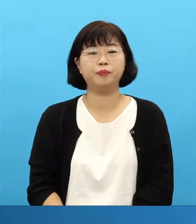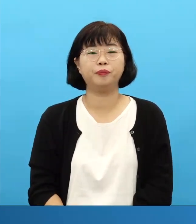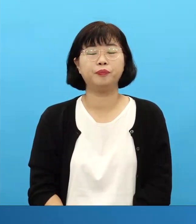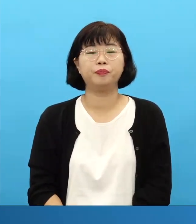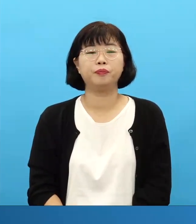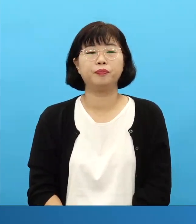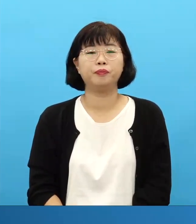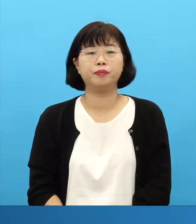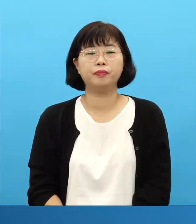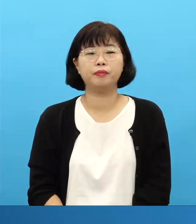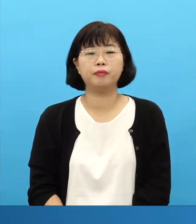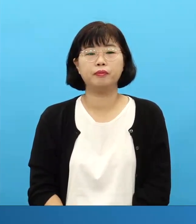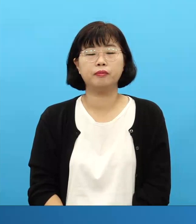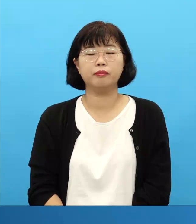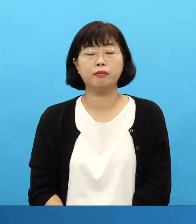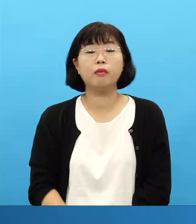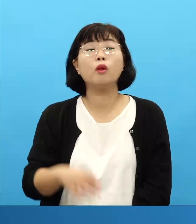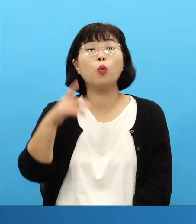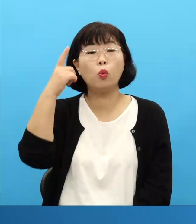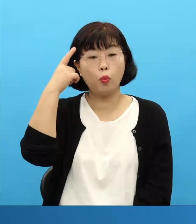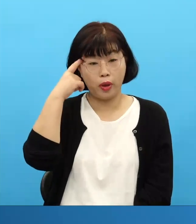you must make this.